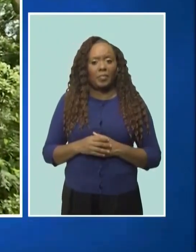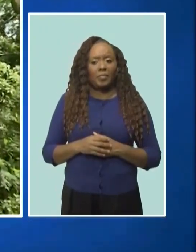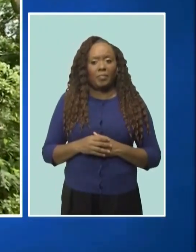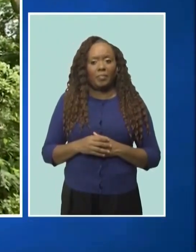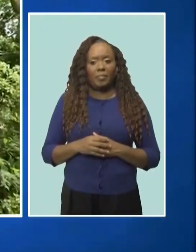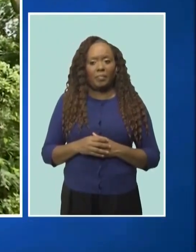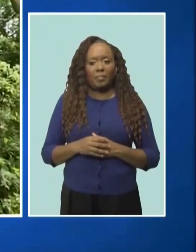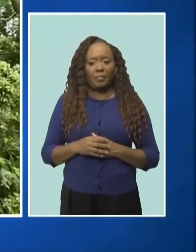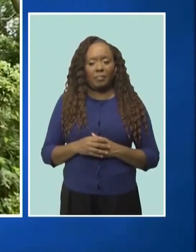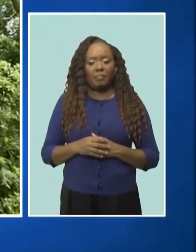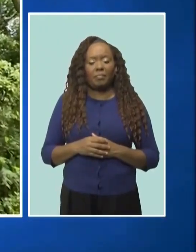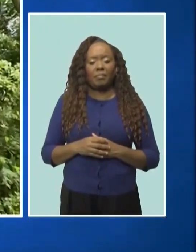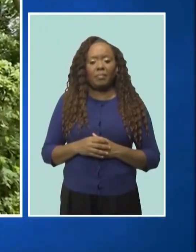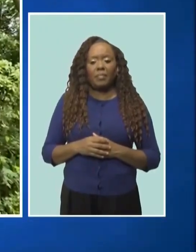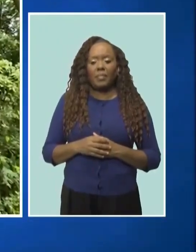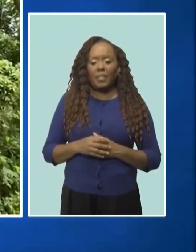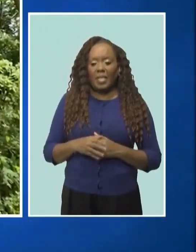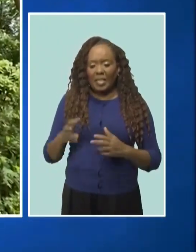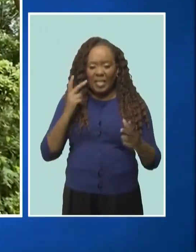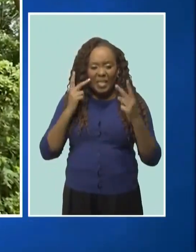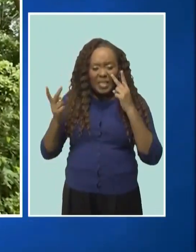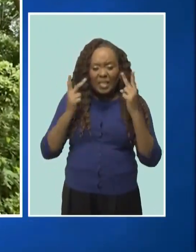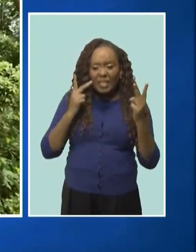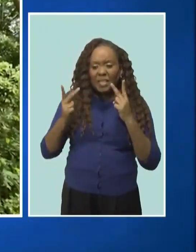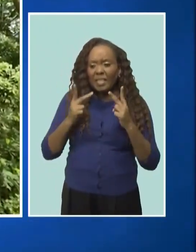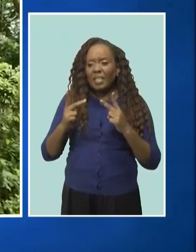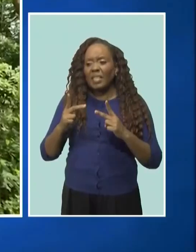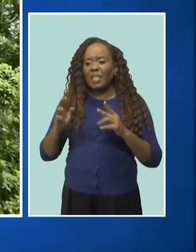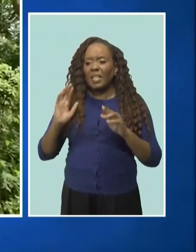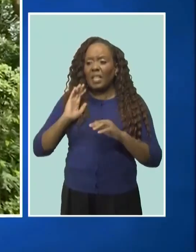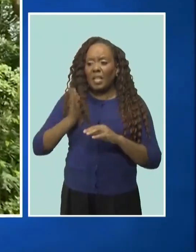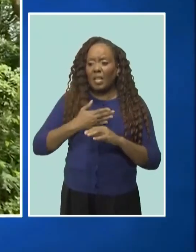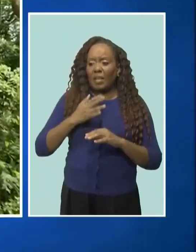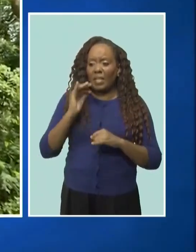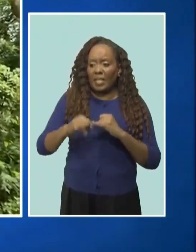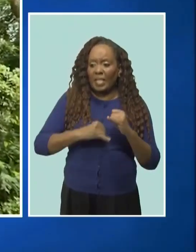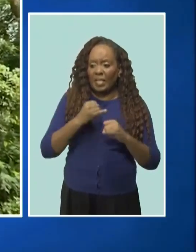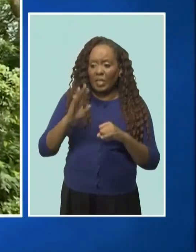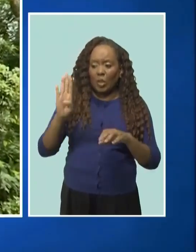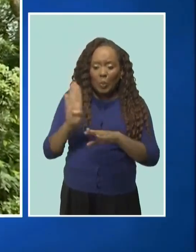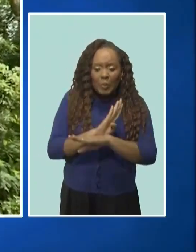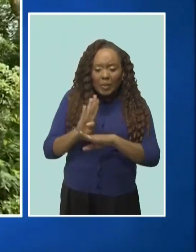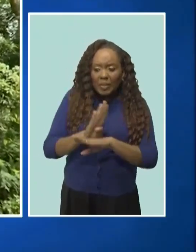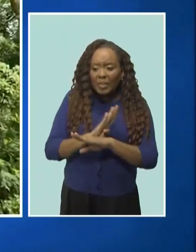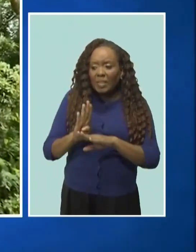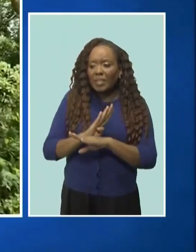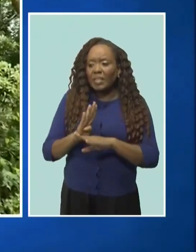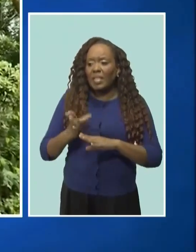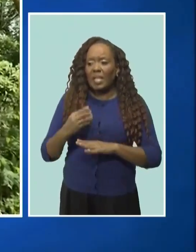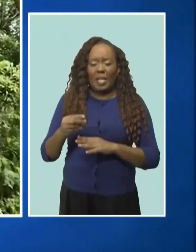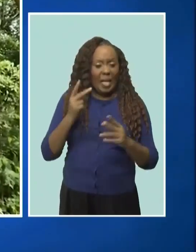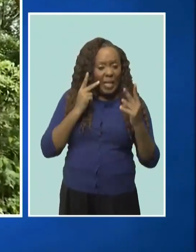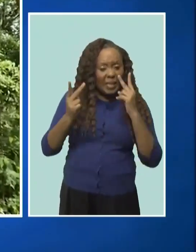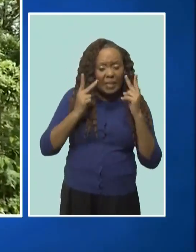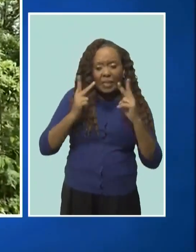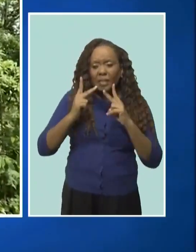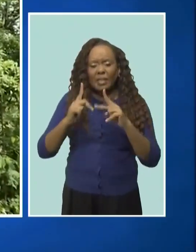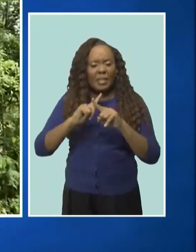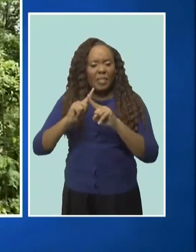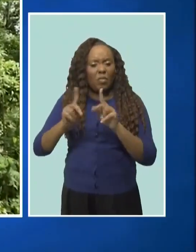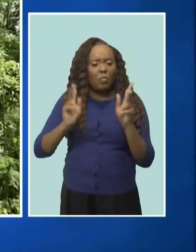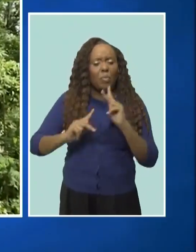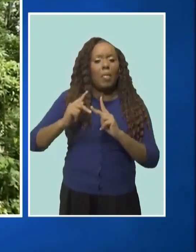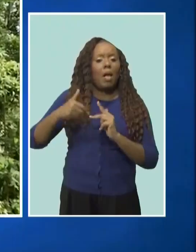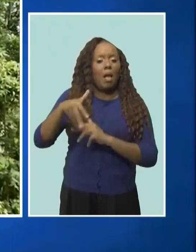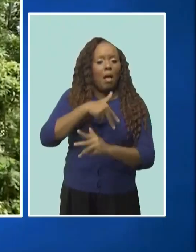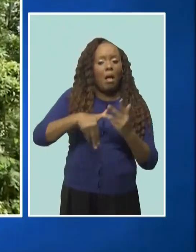international business. We're going to be meeting with senior officials, ASG Assistant Secretary General McCook from